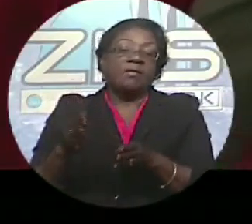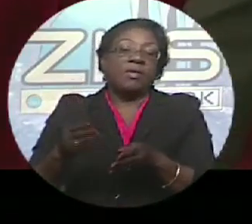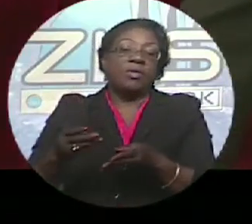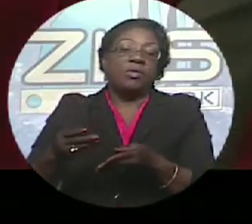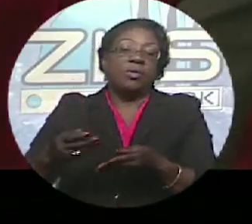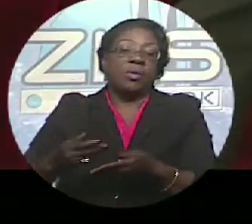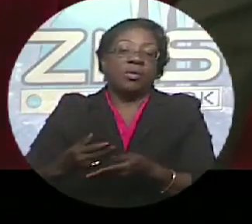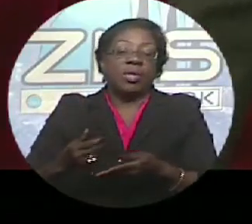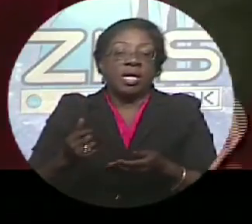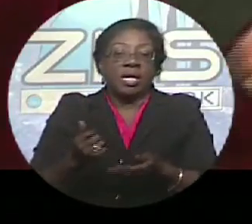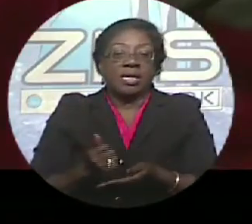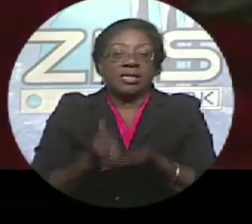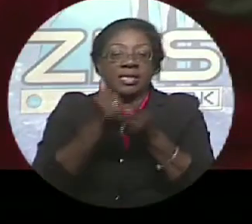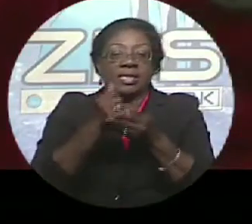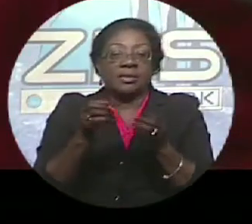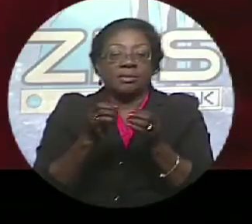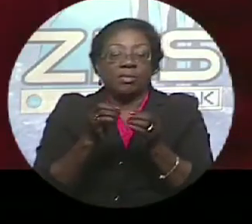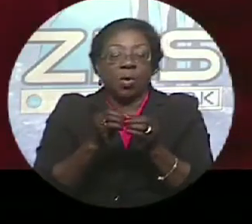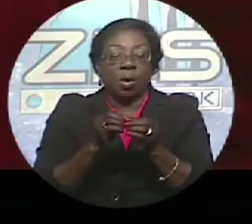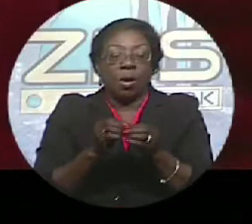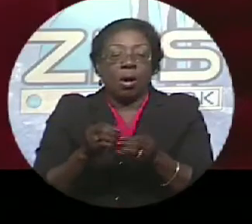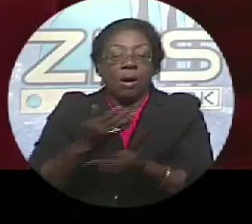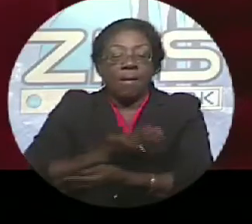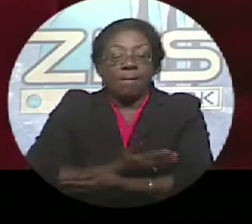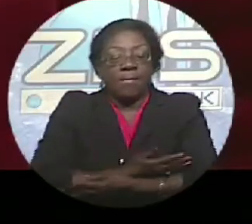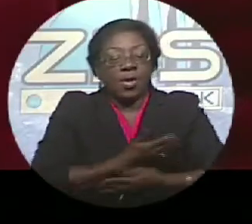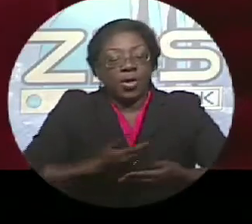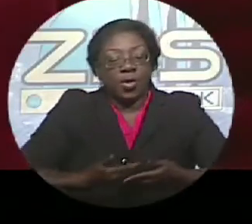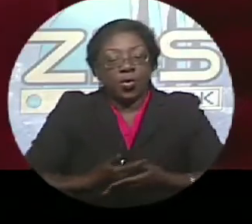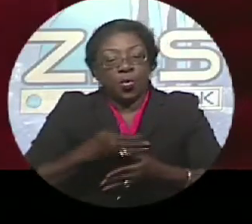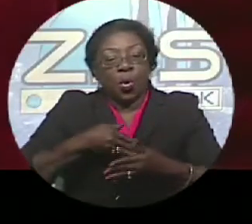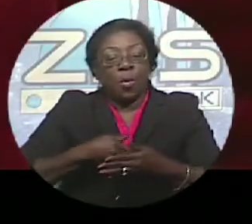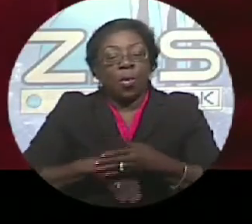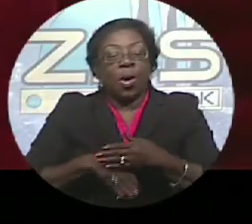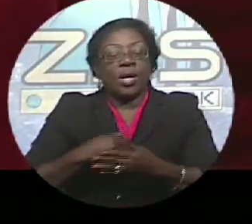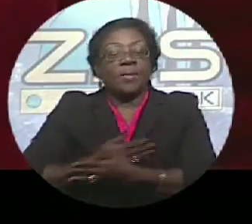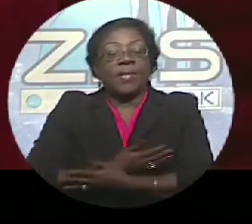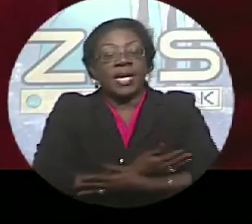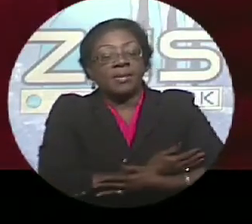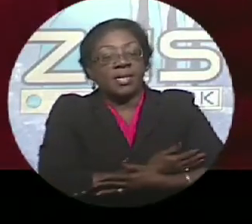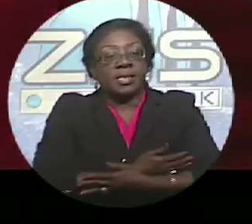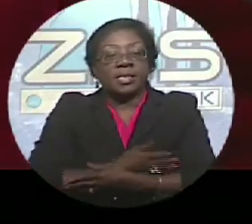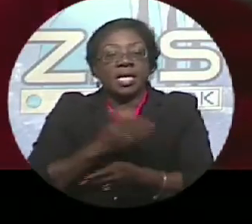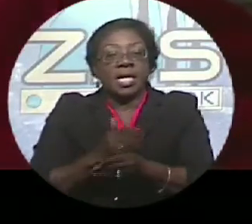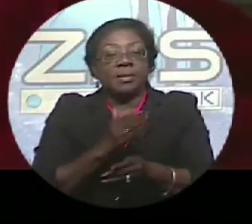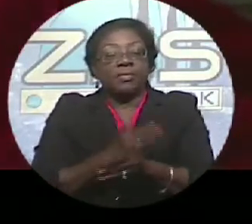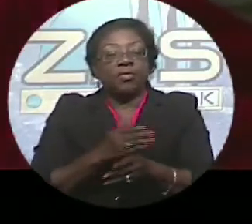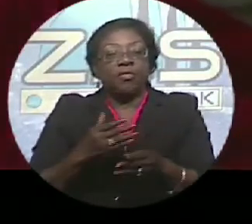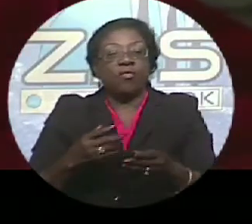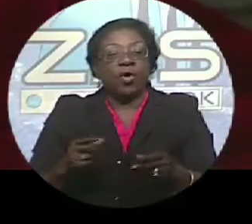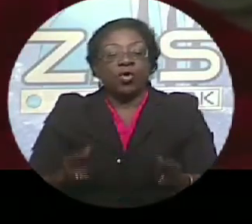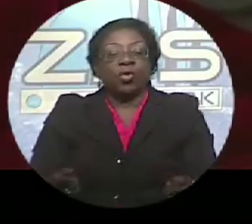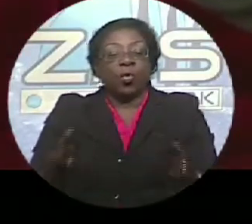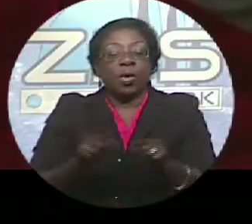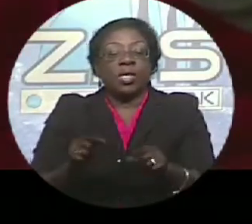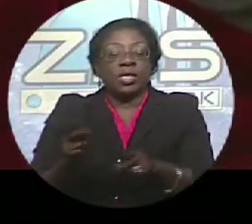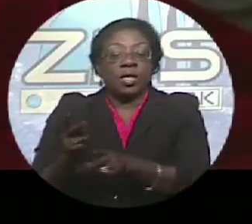waiting times for surgical interventions, improved surgical outcomes, improved quality of care through the use of